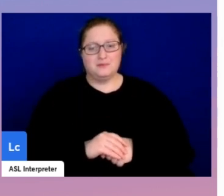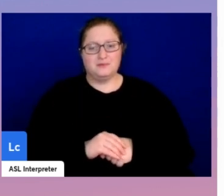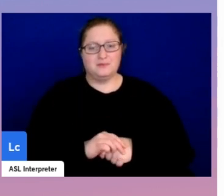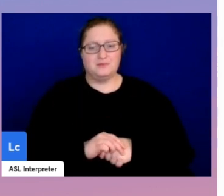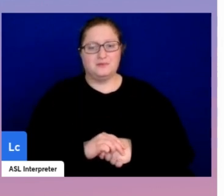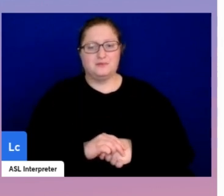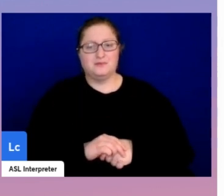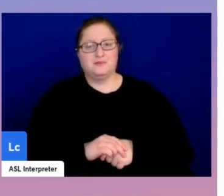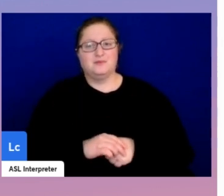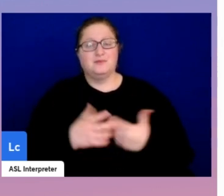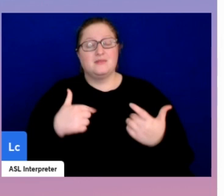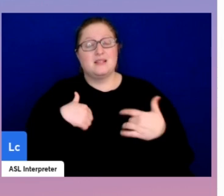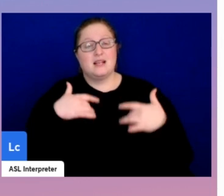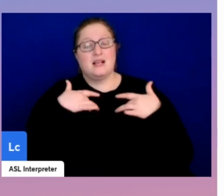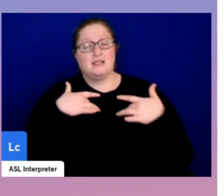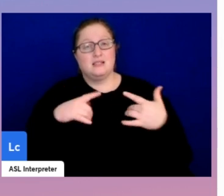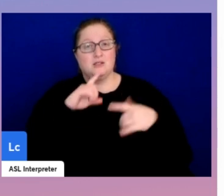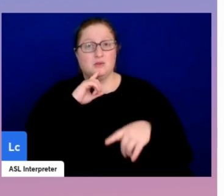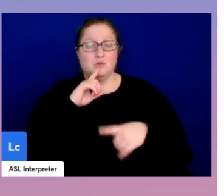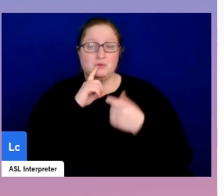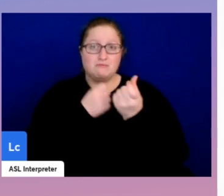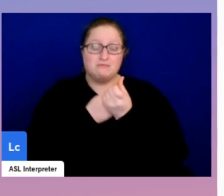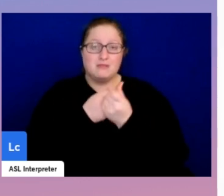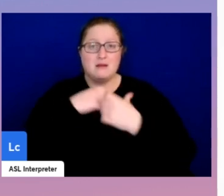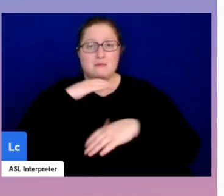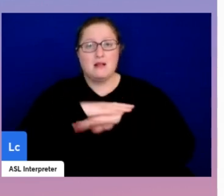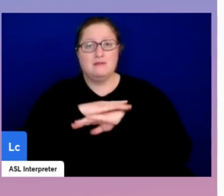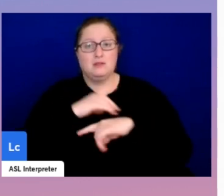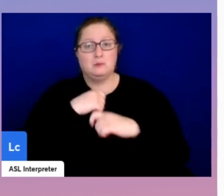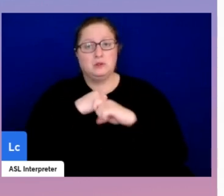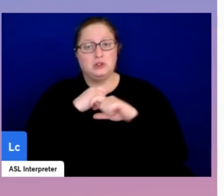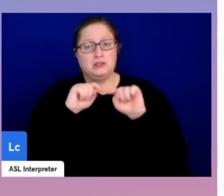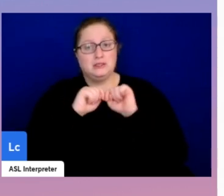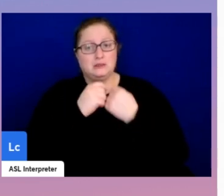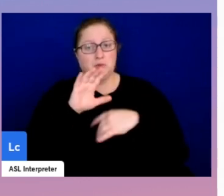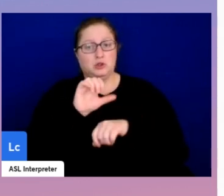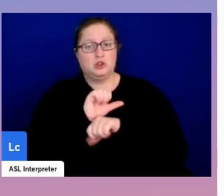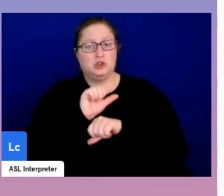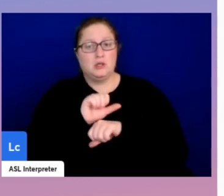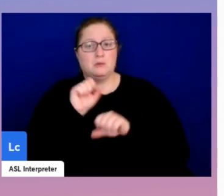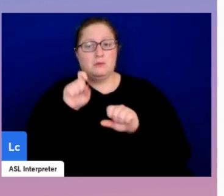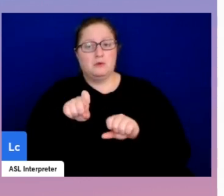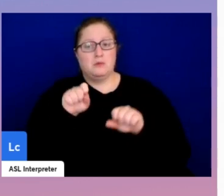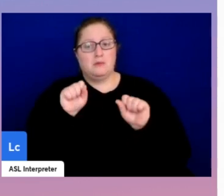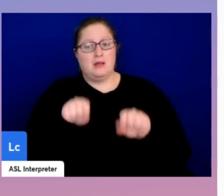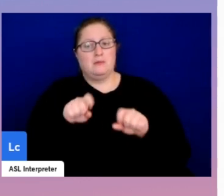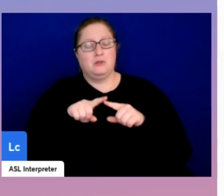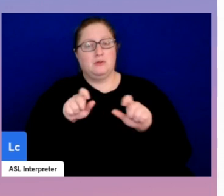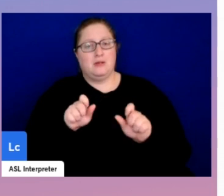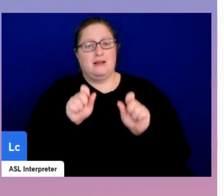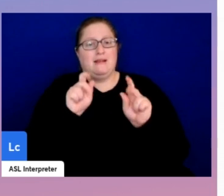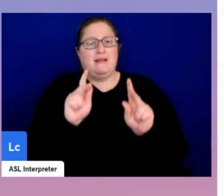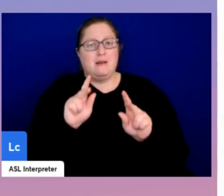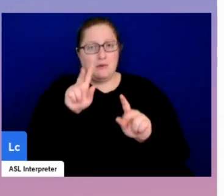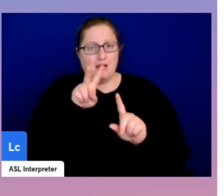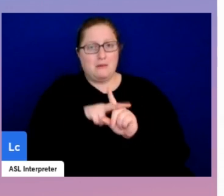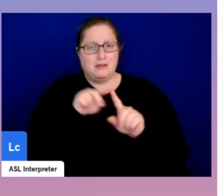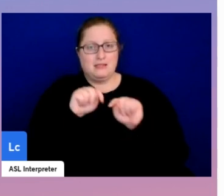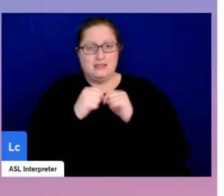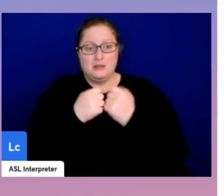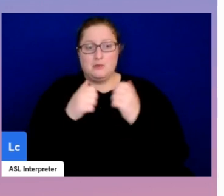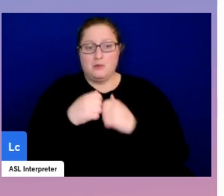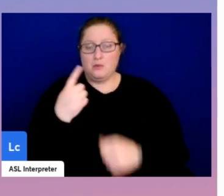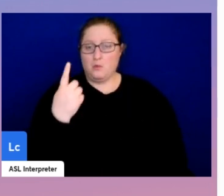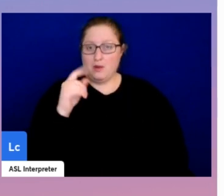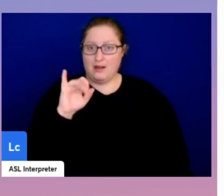Given that, I tend to promote that as a platform or a security team, your job should be to enable these application teams with a single interface